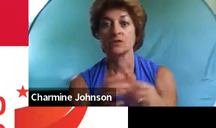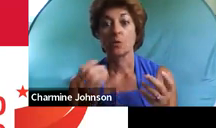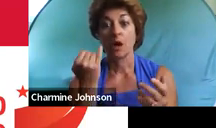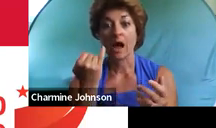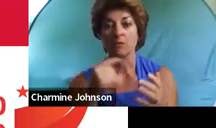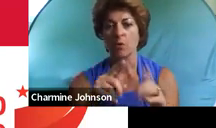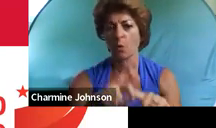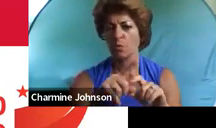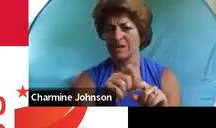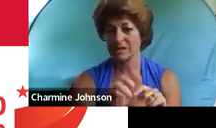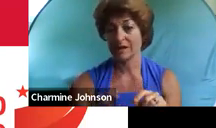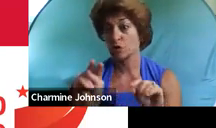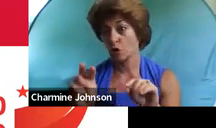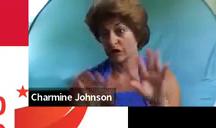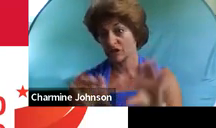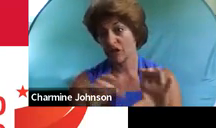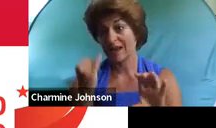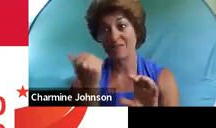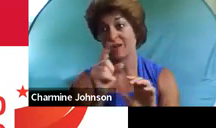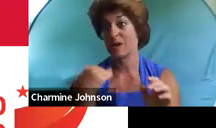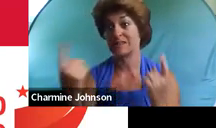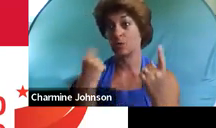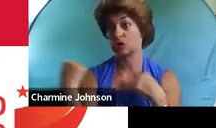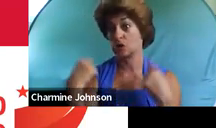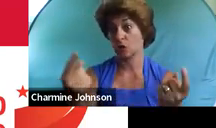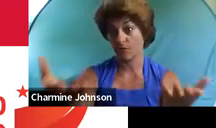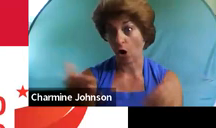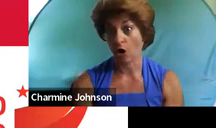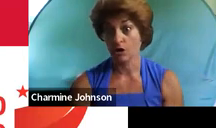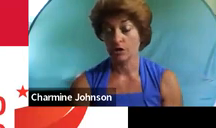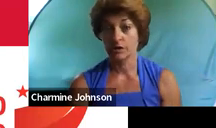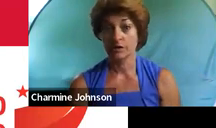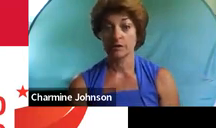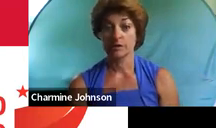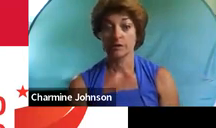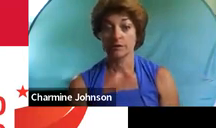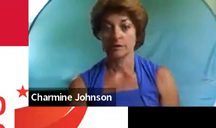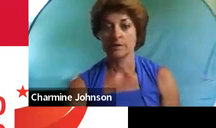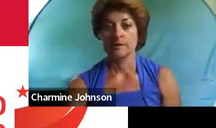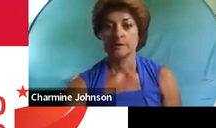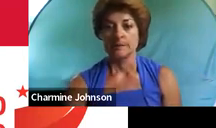chat we have any questions so far. Looks like we don't have any.